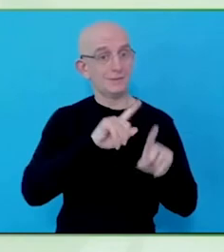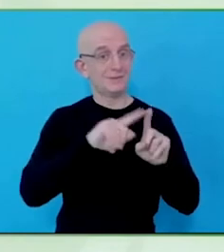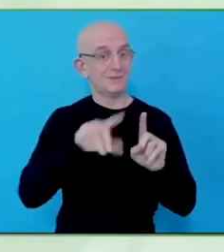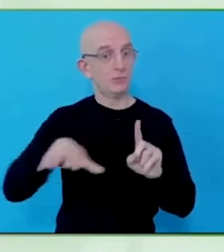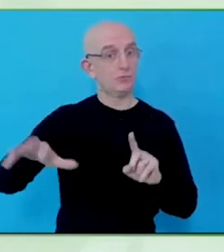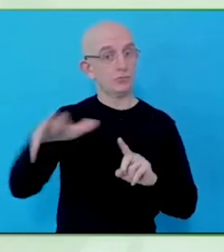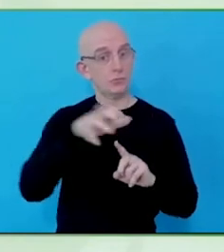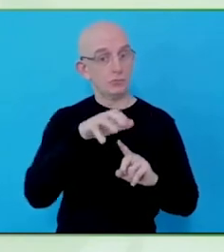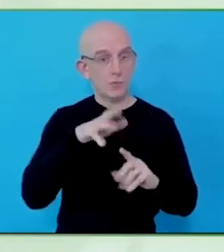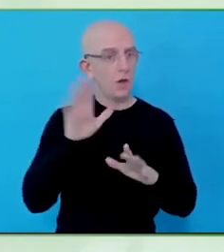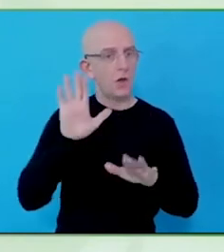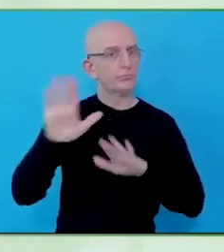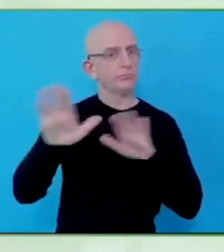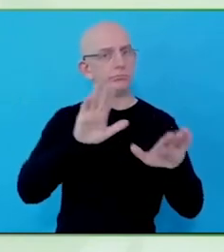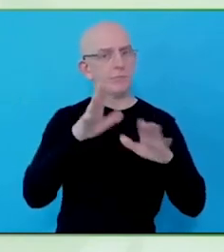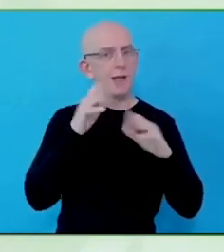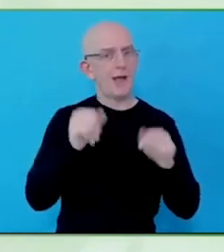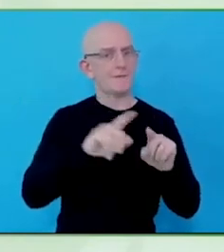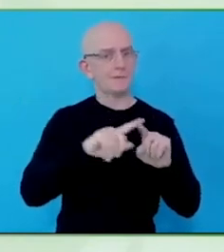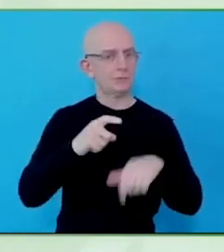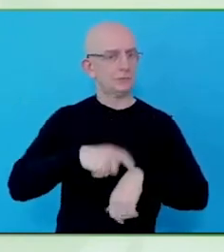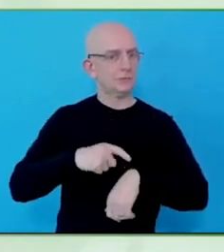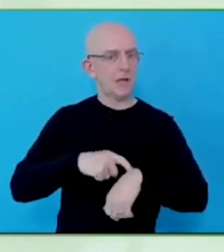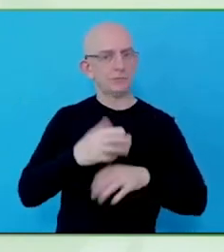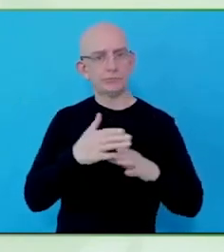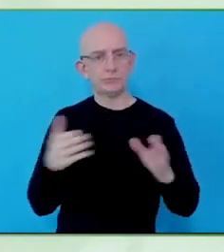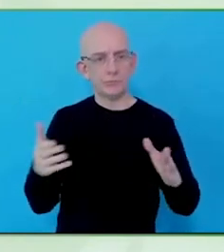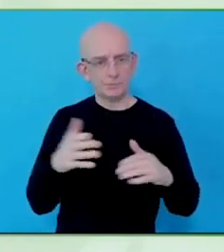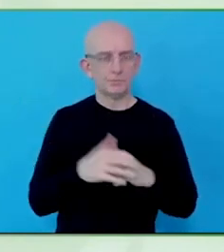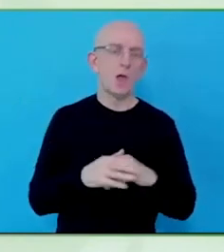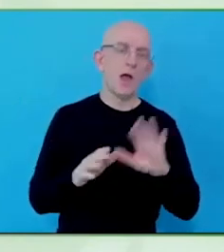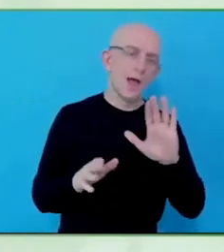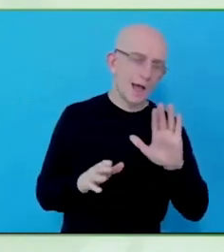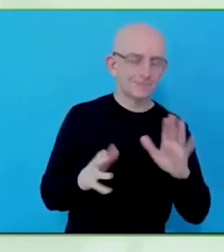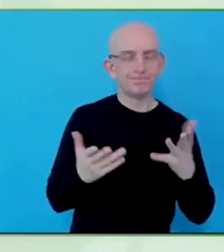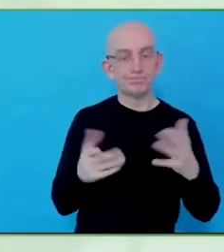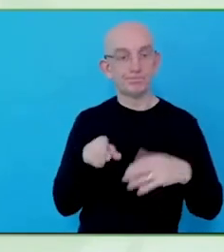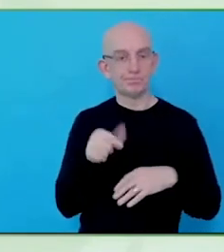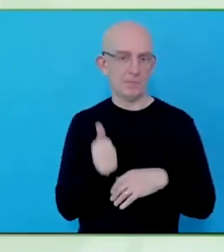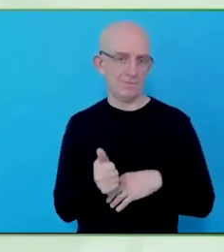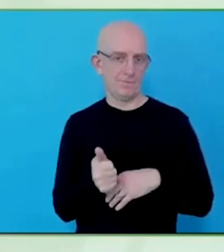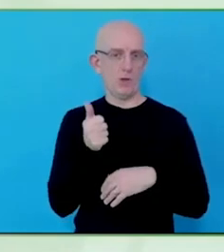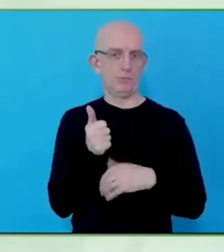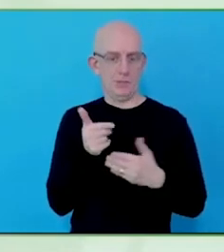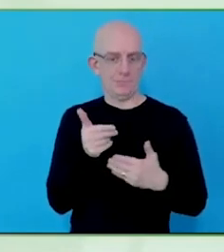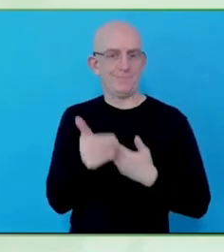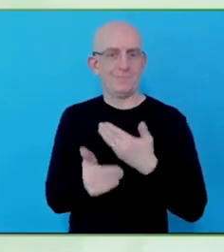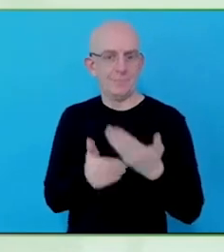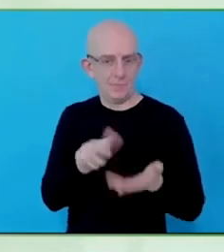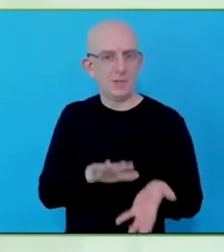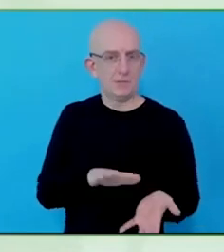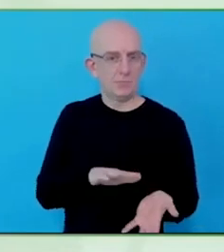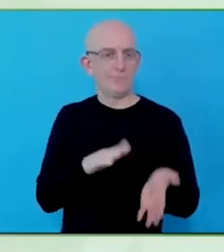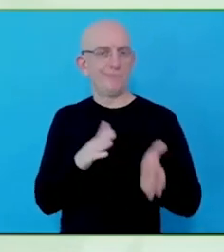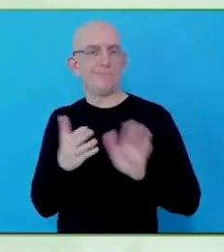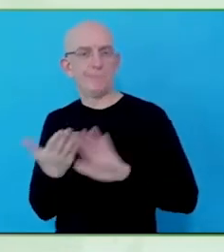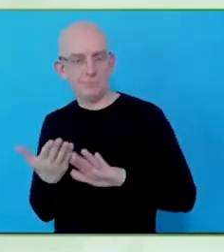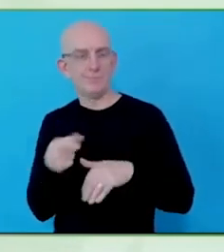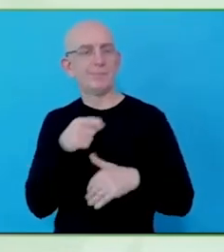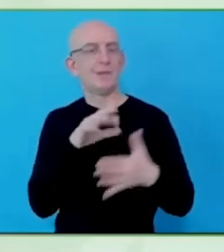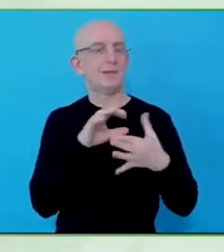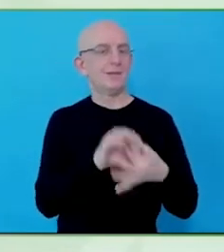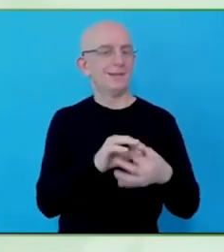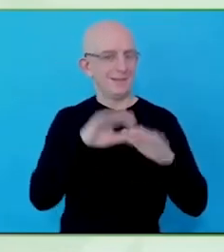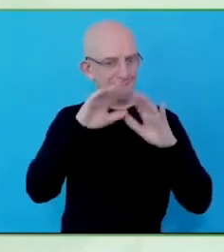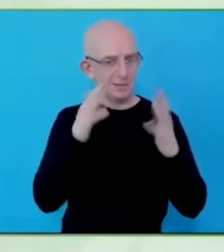states, including Austria, who are a little bit behind, but they are working on it and the texts are underway. But no, in that sense, there's no grace period, because